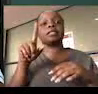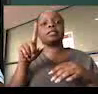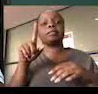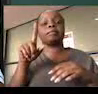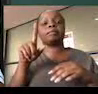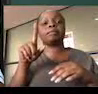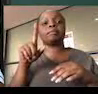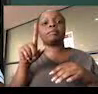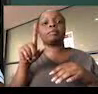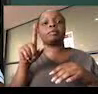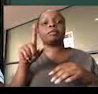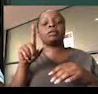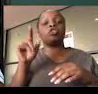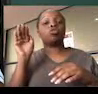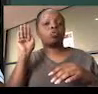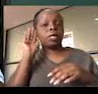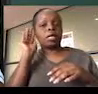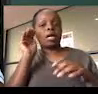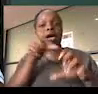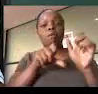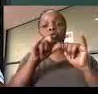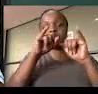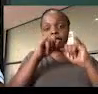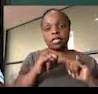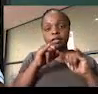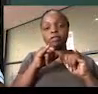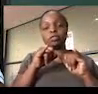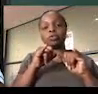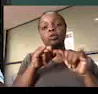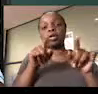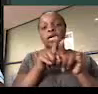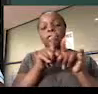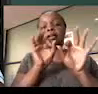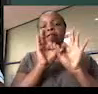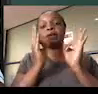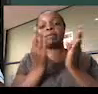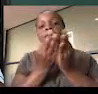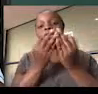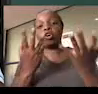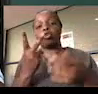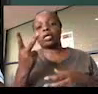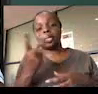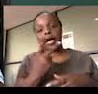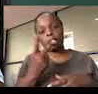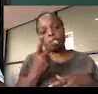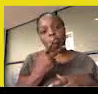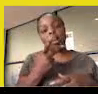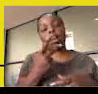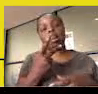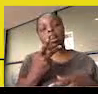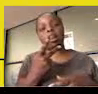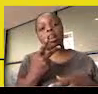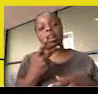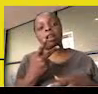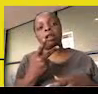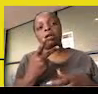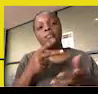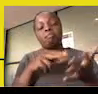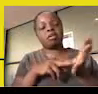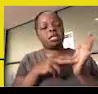and founded to make sure that your mourning becomes peaceful, becomes easy, becomes